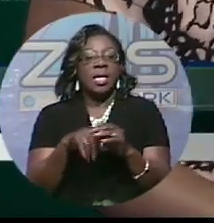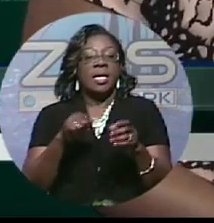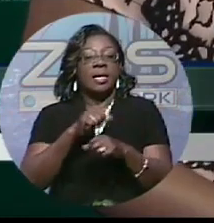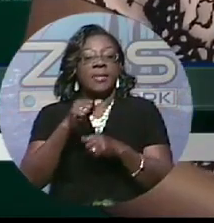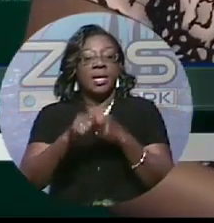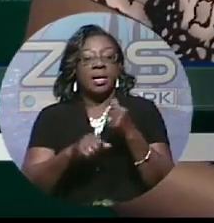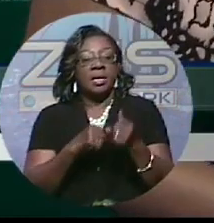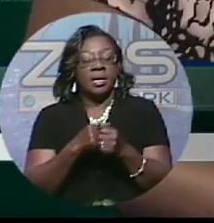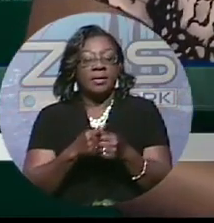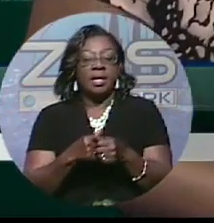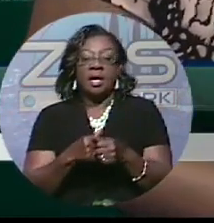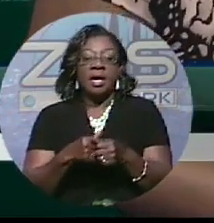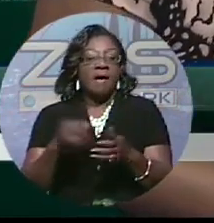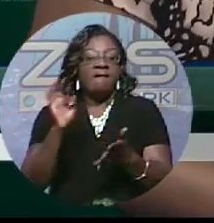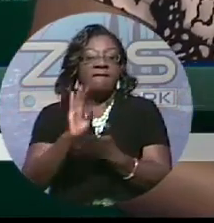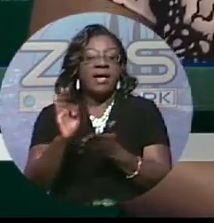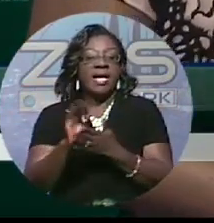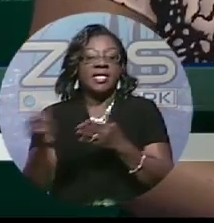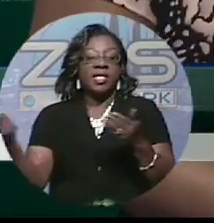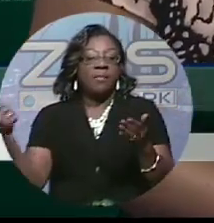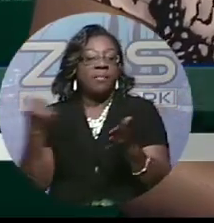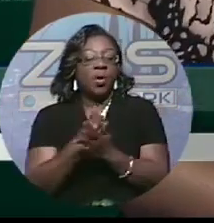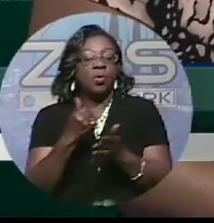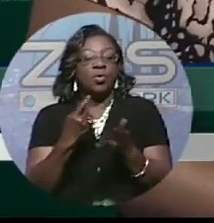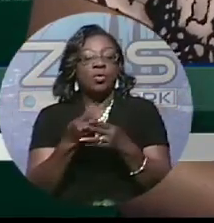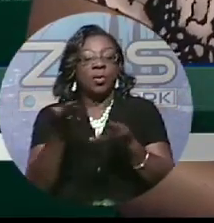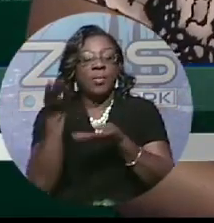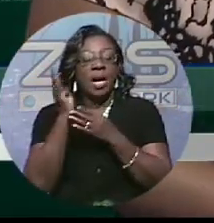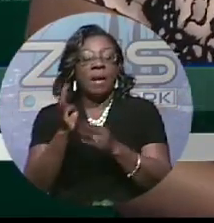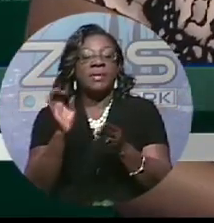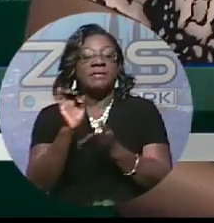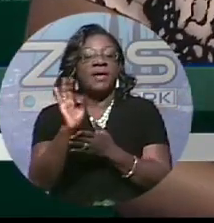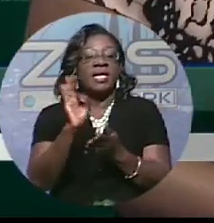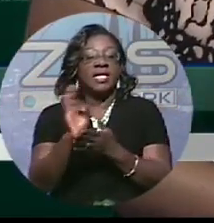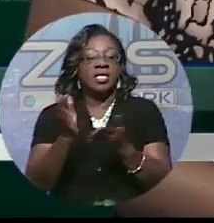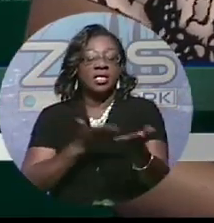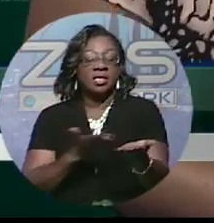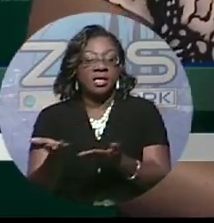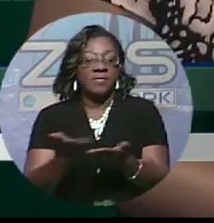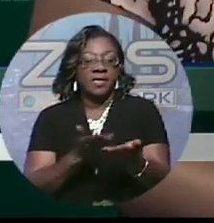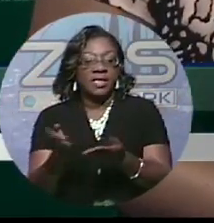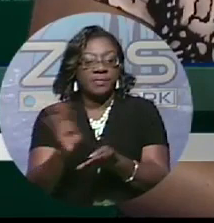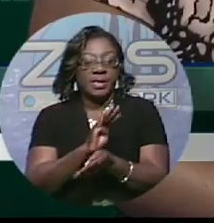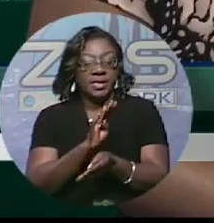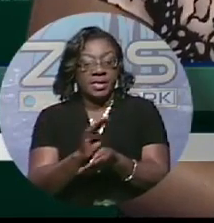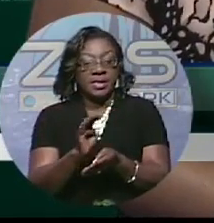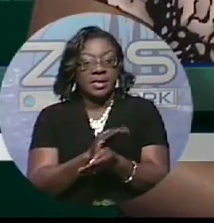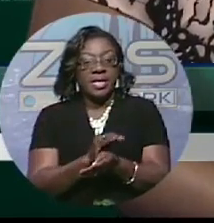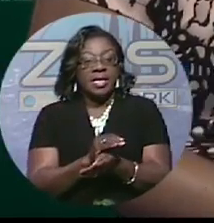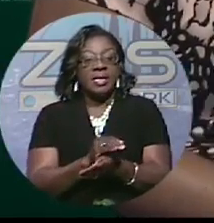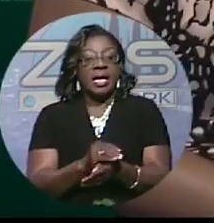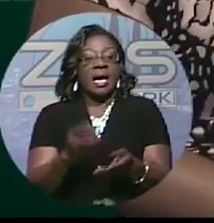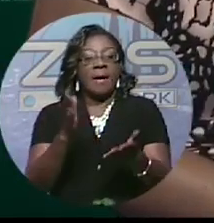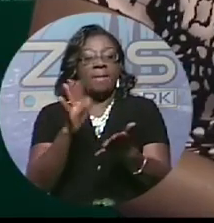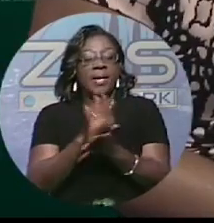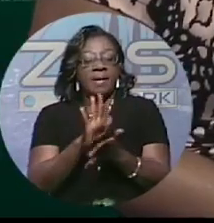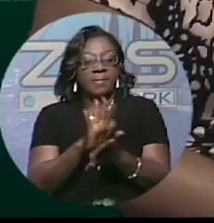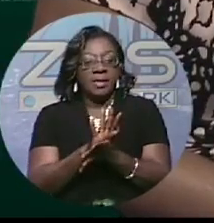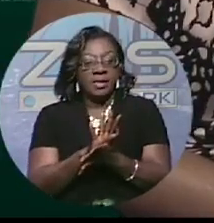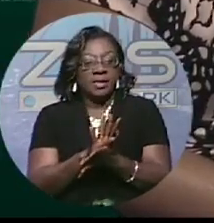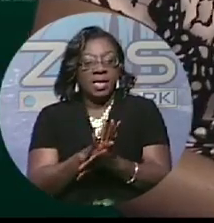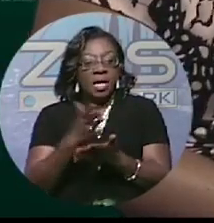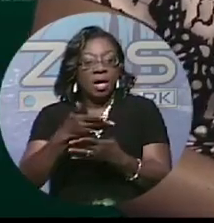industry already under scrutiny. This as the Bahamas was recently listed in leaked documents now being